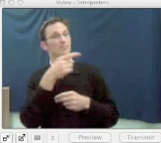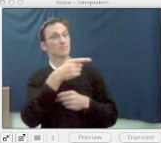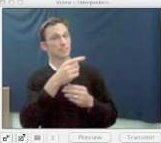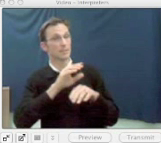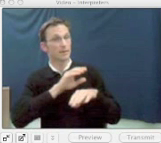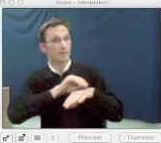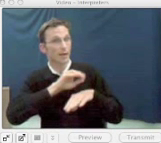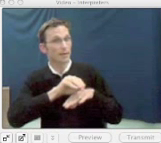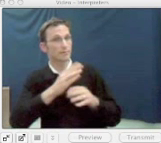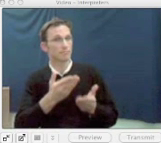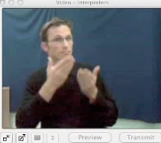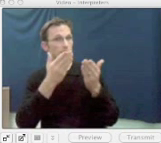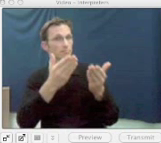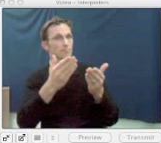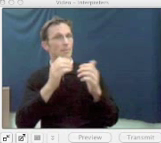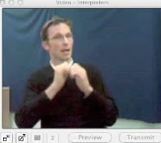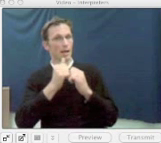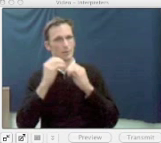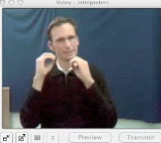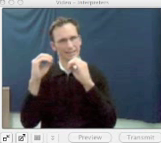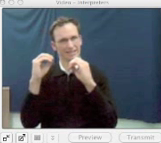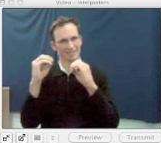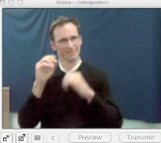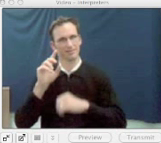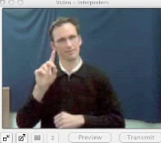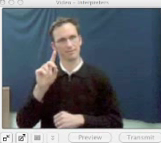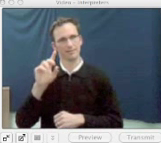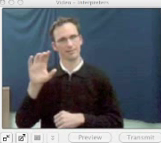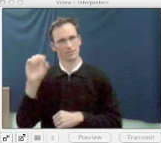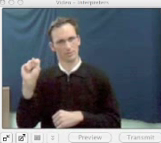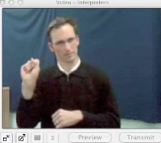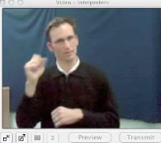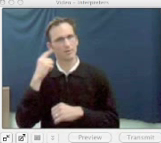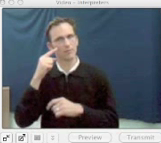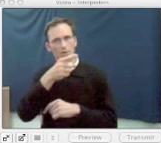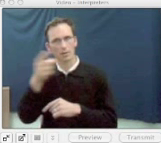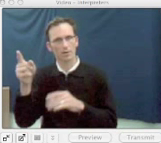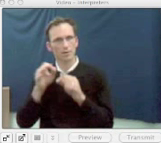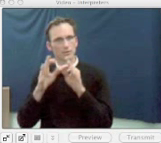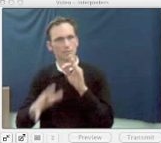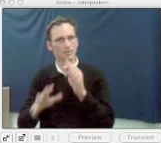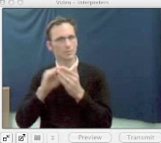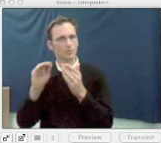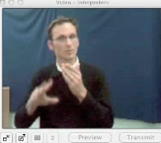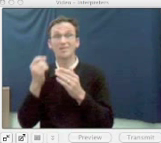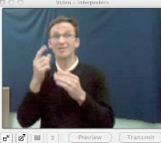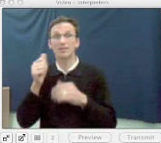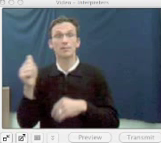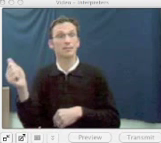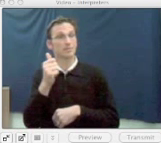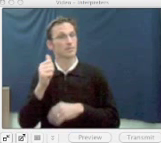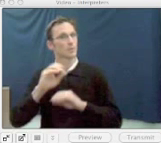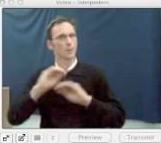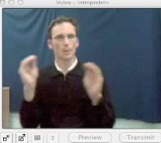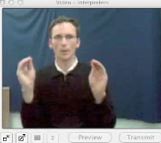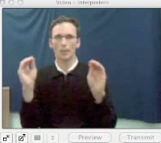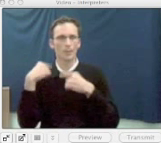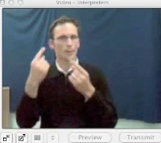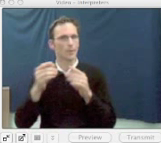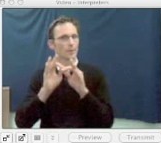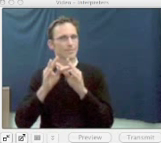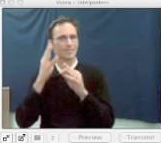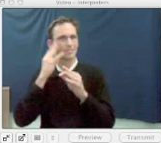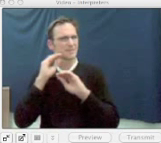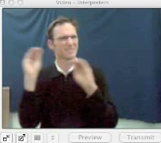have for teaching demand control schema to interpreting students who have no interpreting experience? And along that same line,